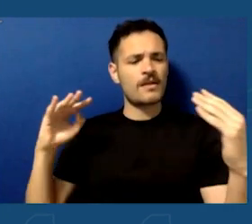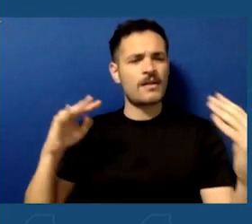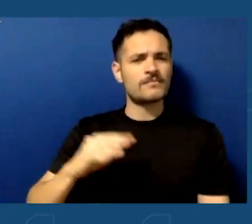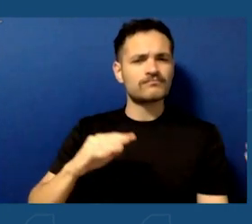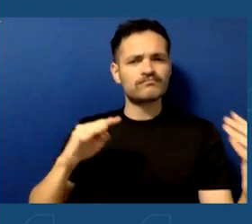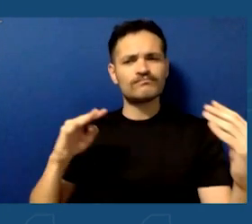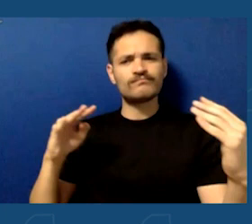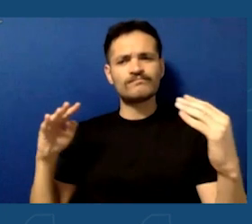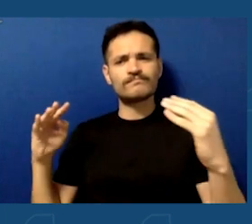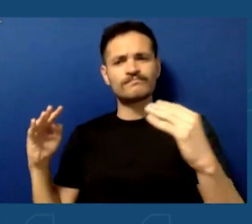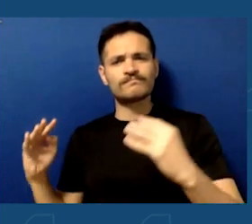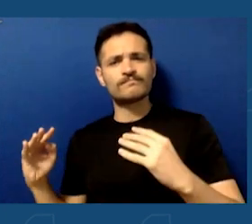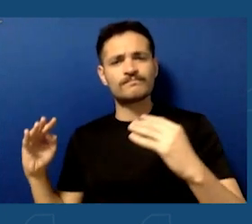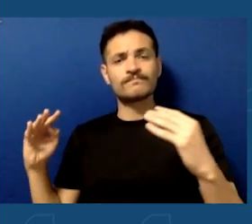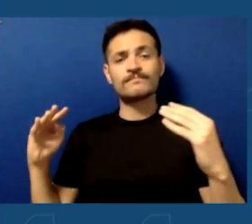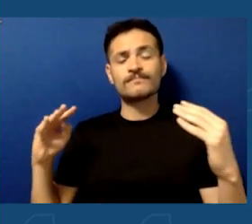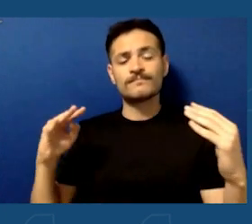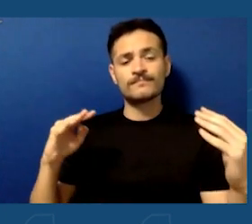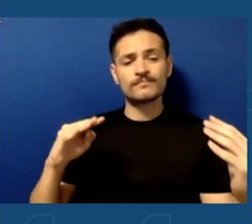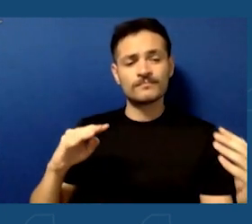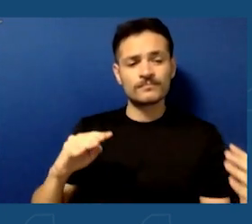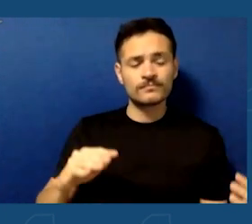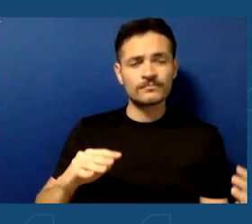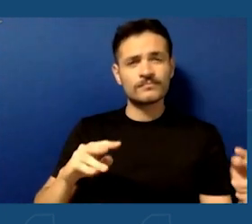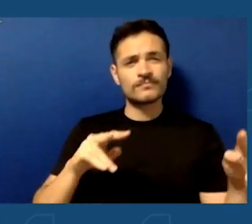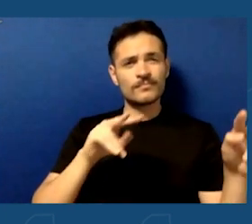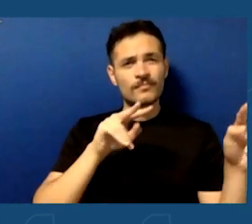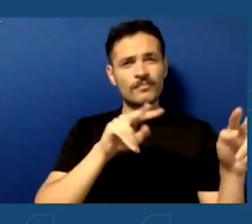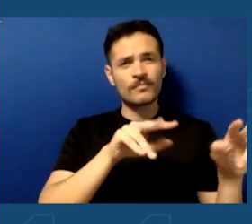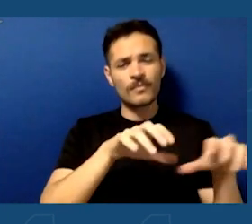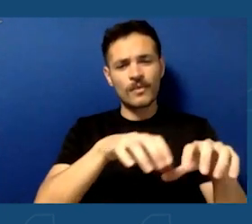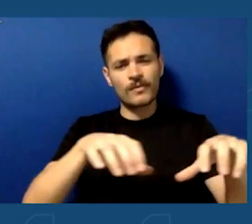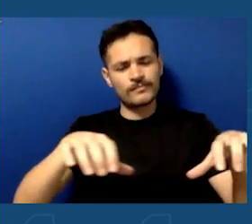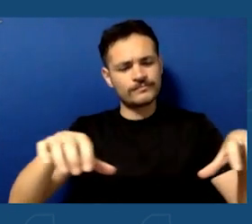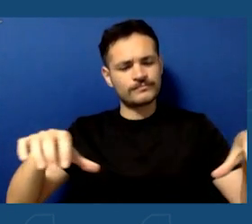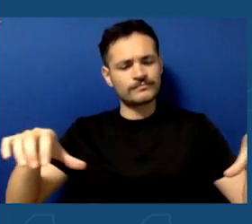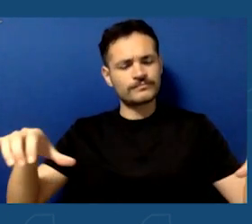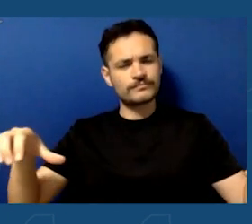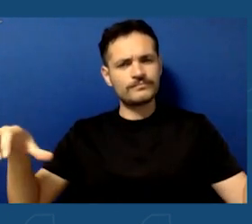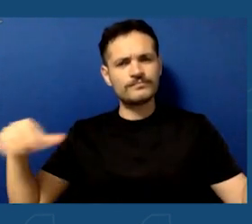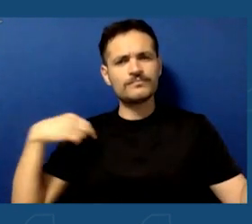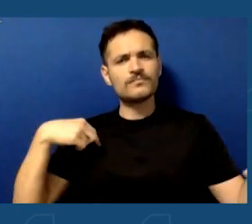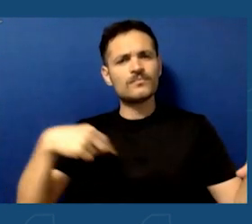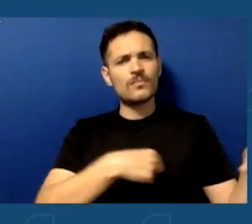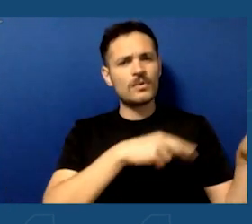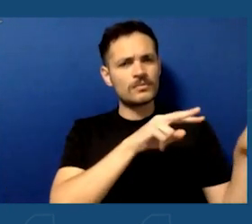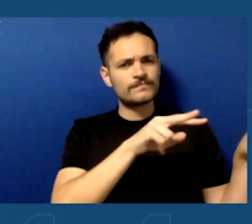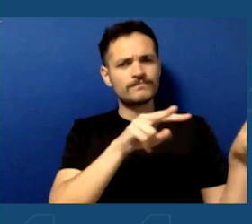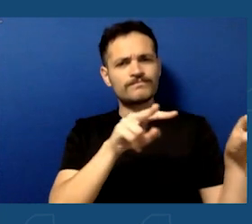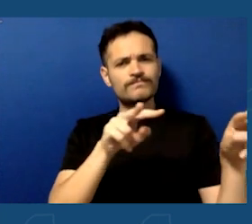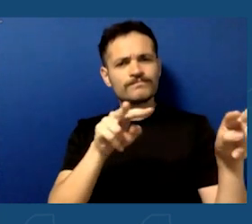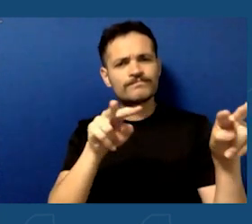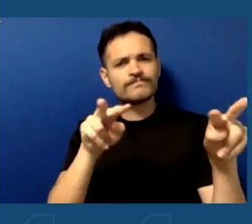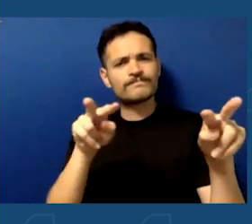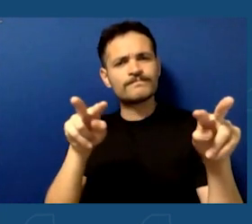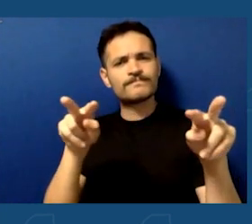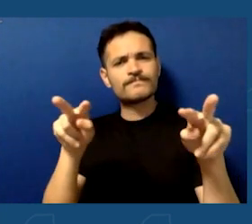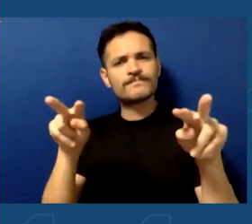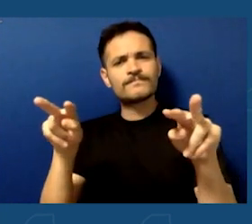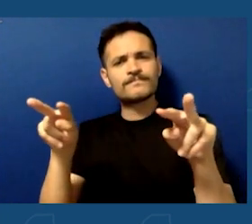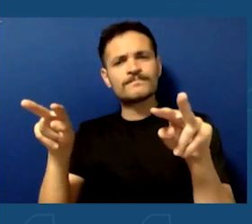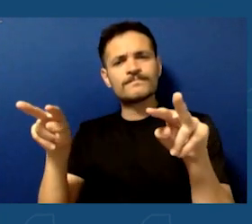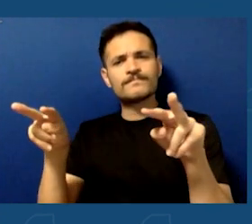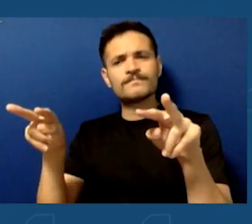perilous fight, o'er the ramparts we watched, were